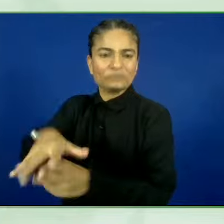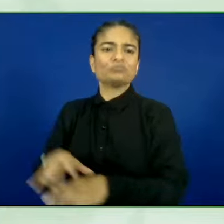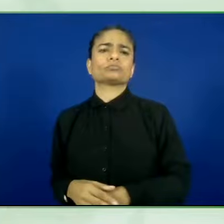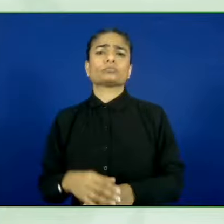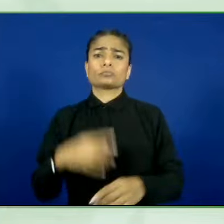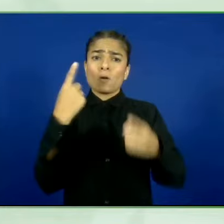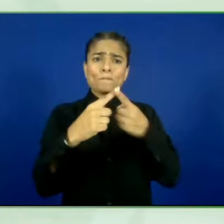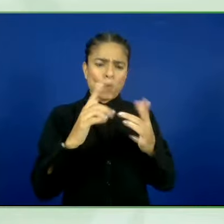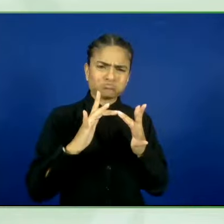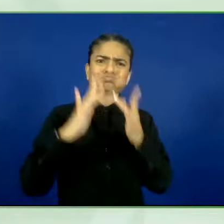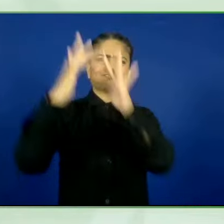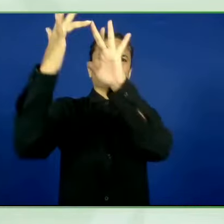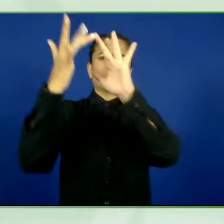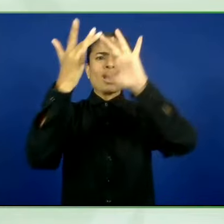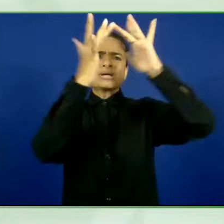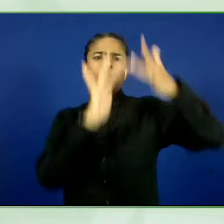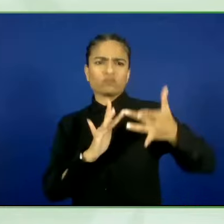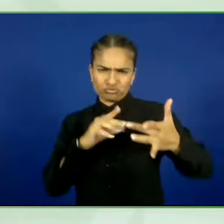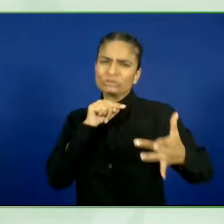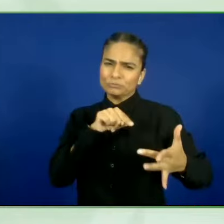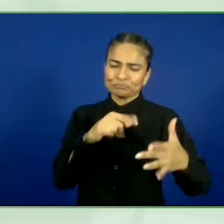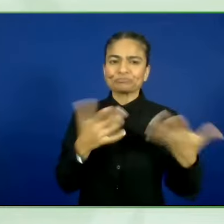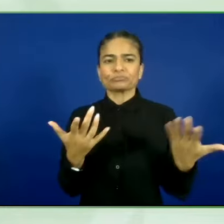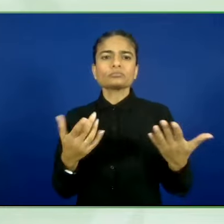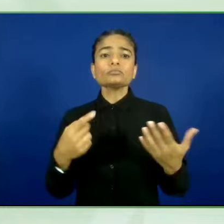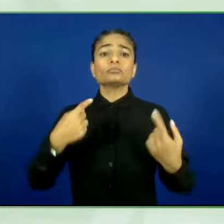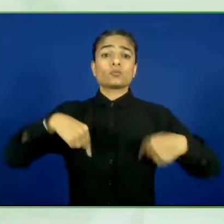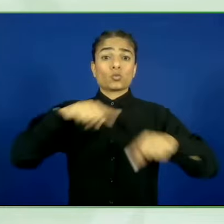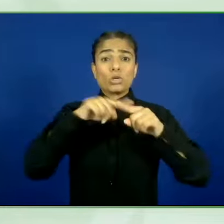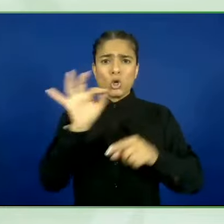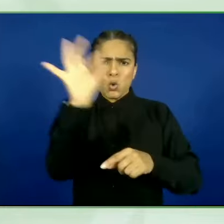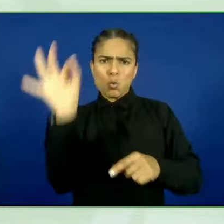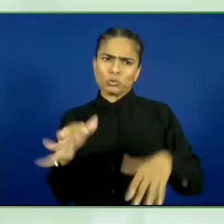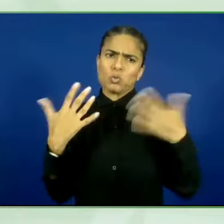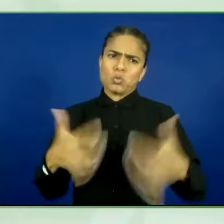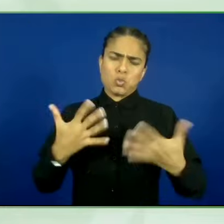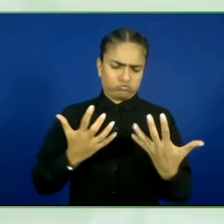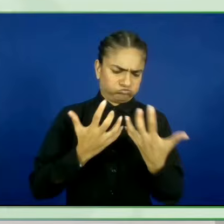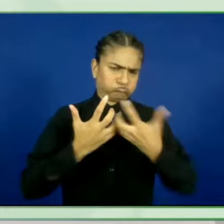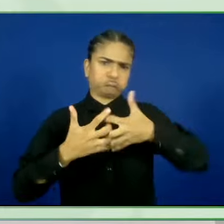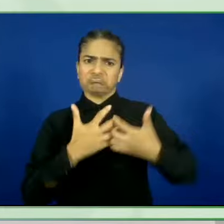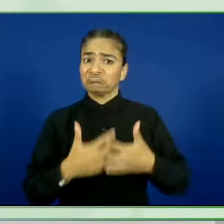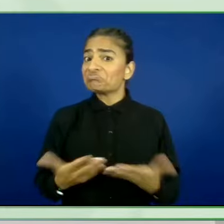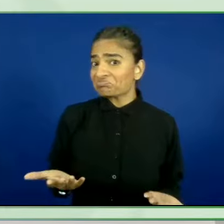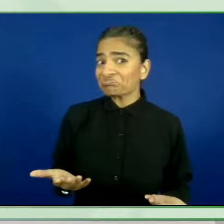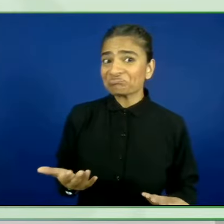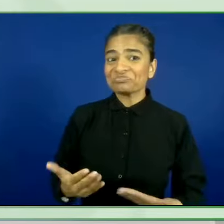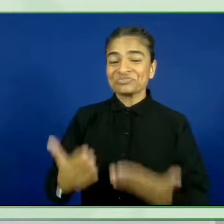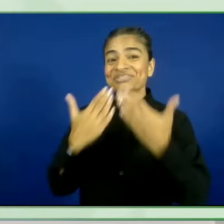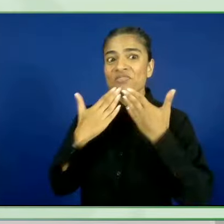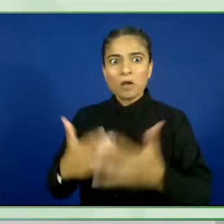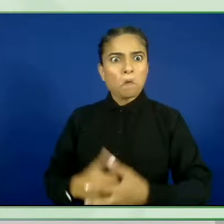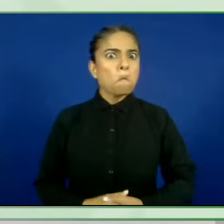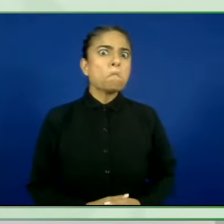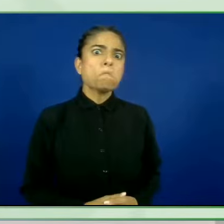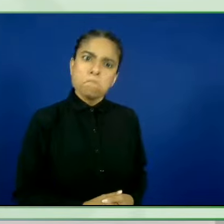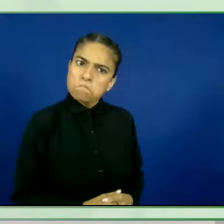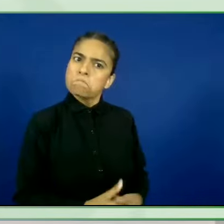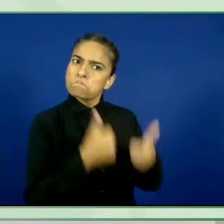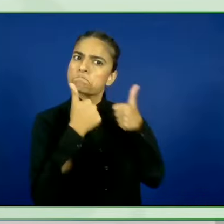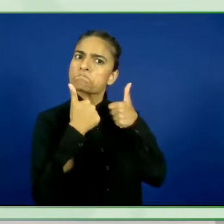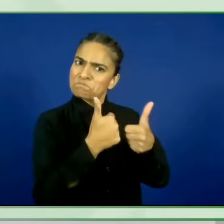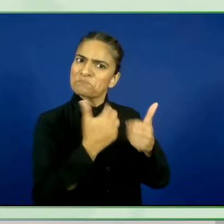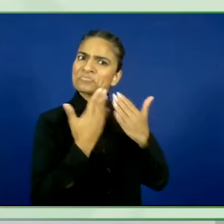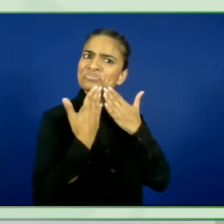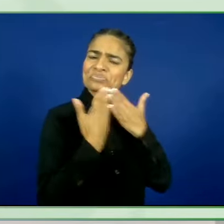quite adaptable. Thank you. Great. Okay, so let's talk about your use of it in Malawi and